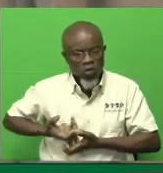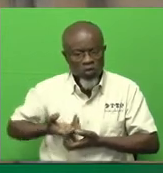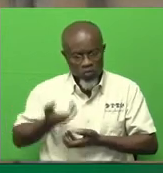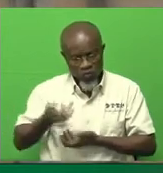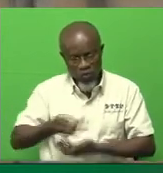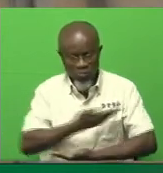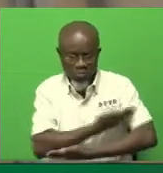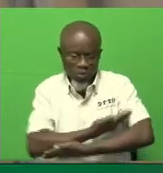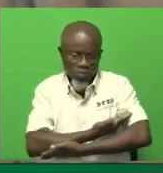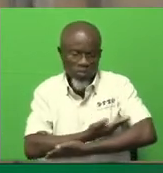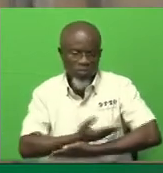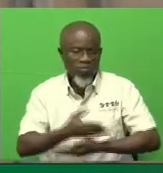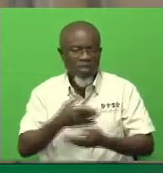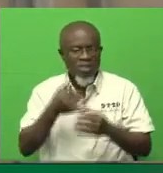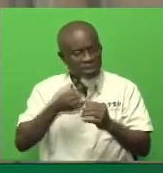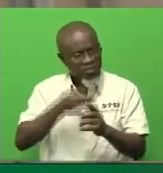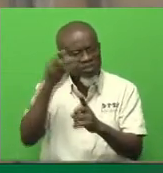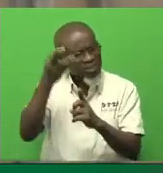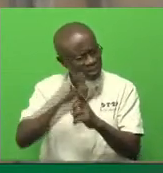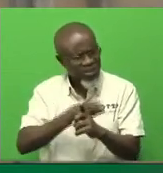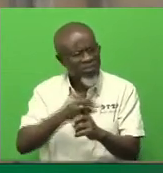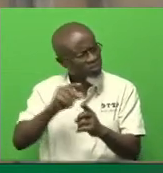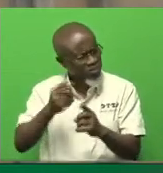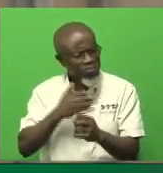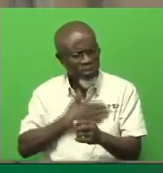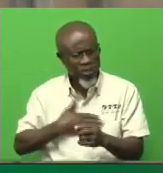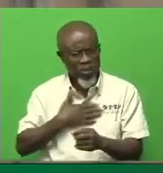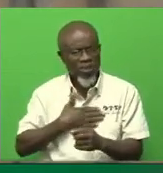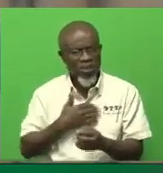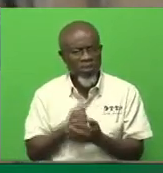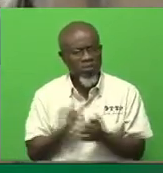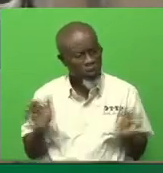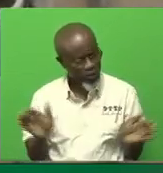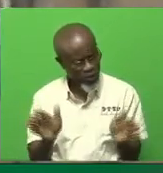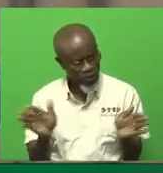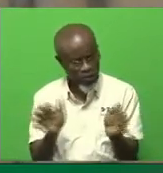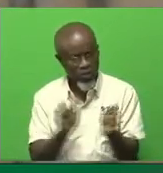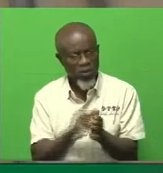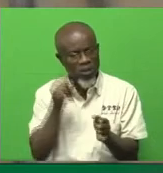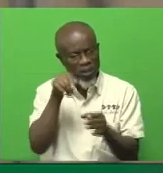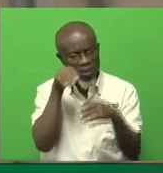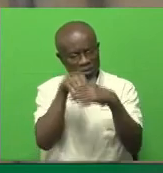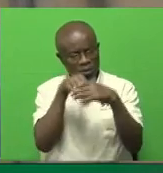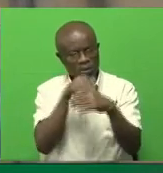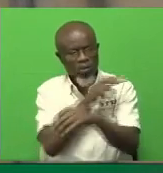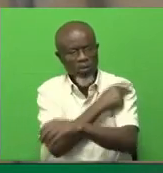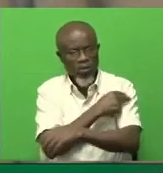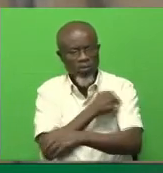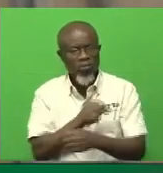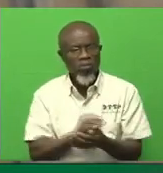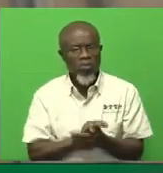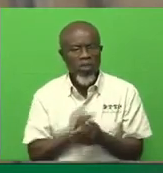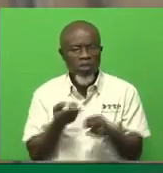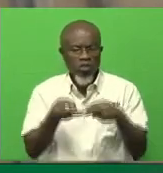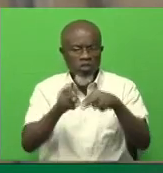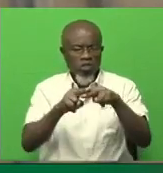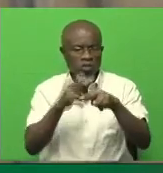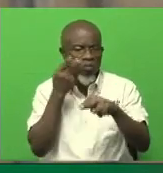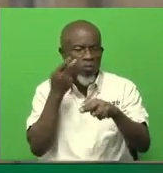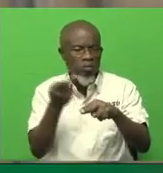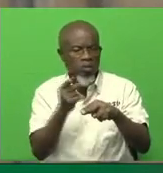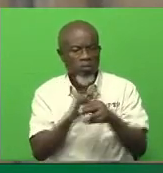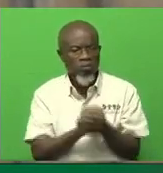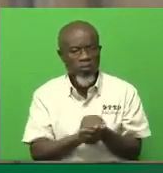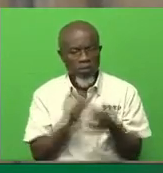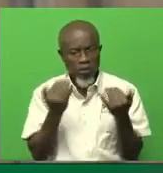at least for the first six months of a baby's life so that's in hospital from 56 to 62 percent